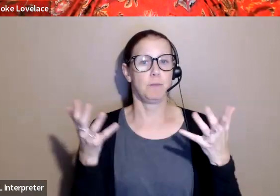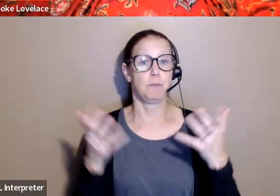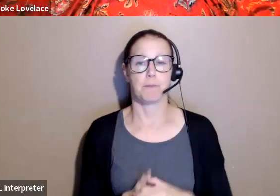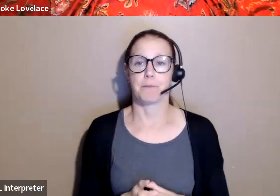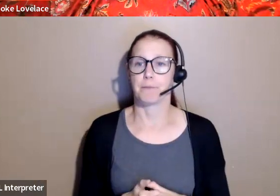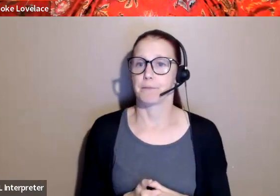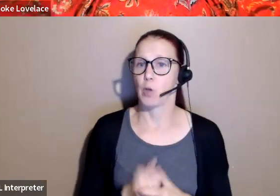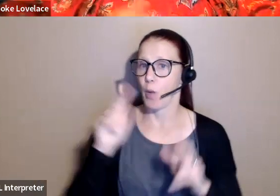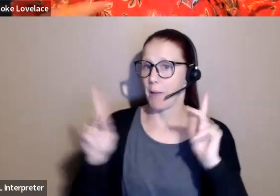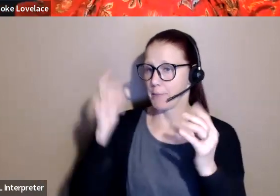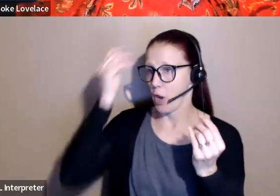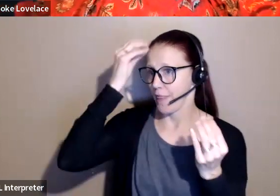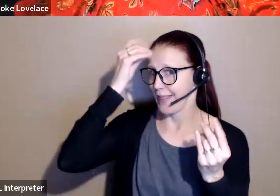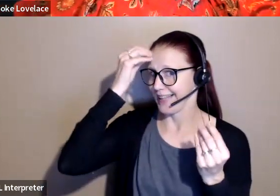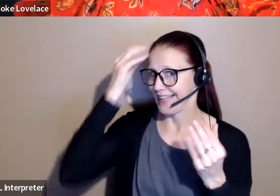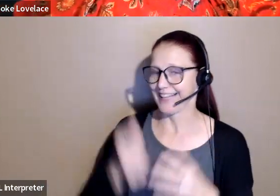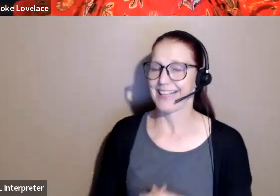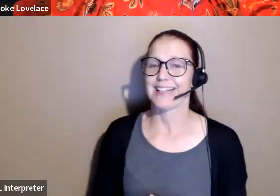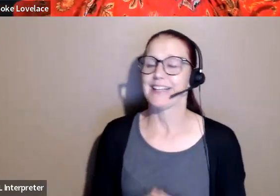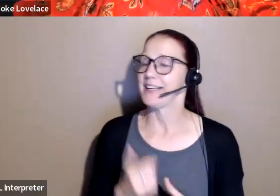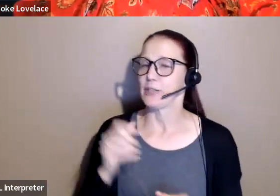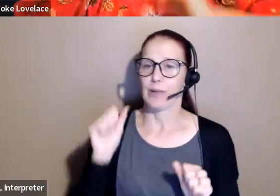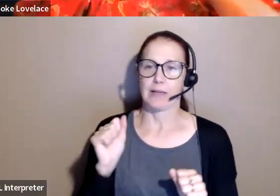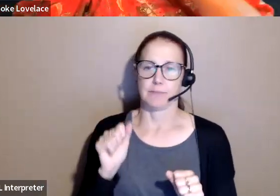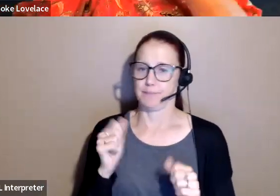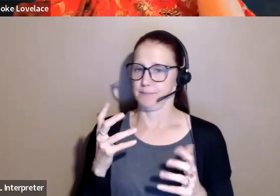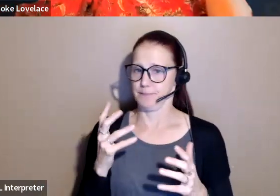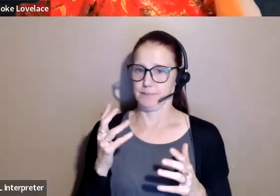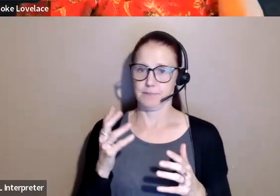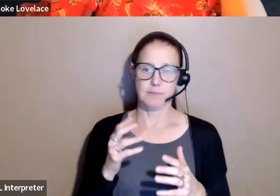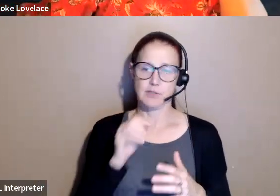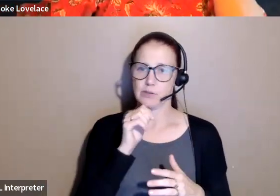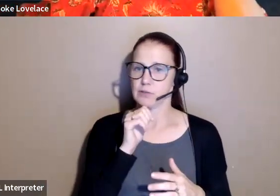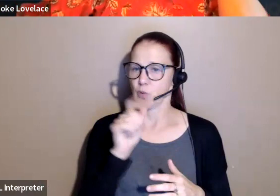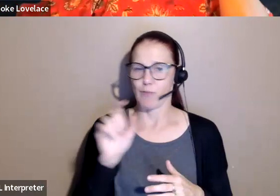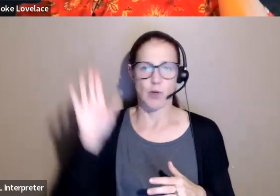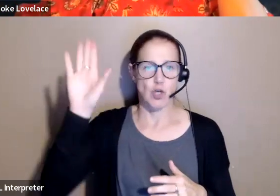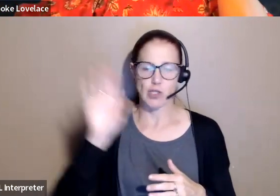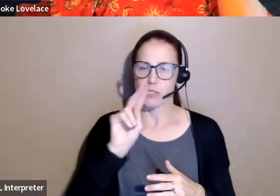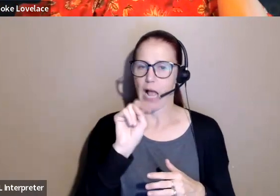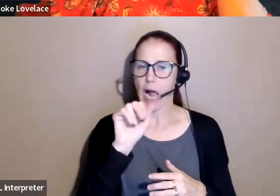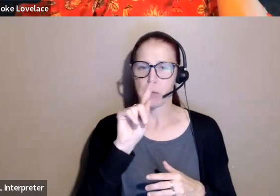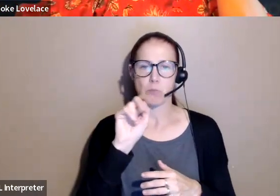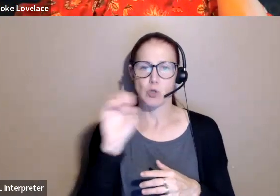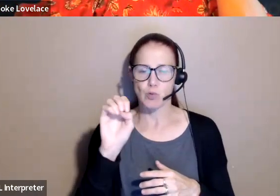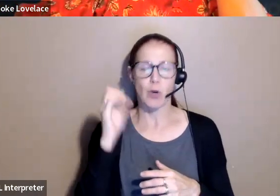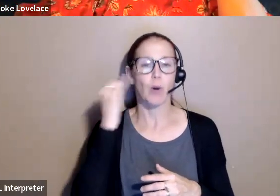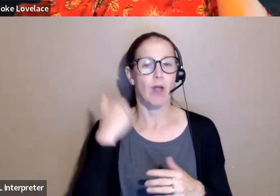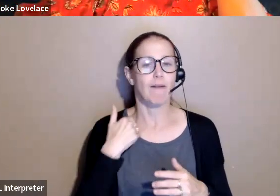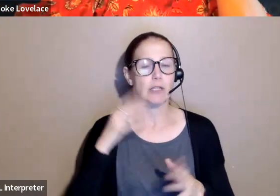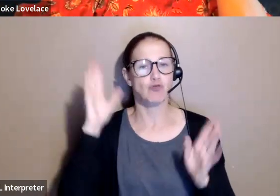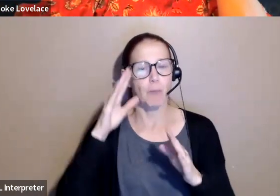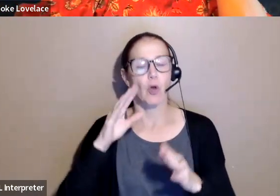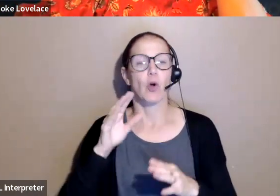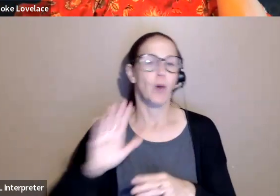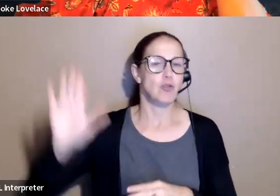While people are thinking, and feel free to jump in, or you don't have to raise your hand, just unmute yourself. Or if you're having trouble, raise your